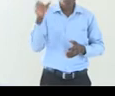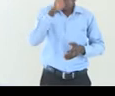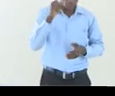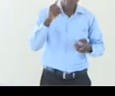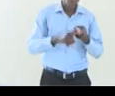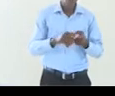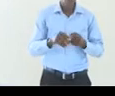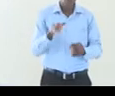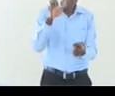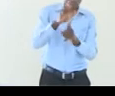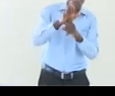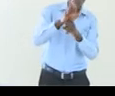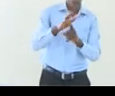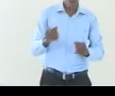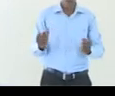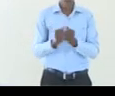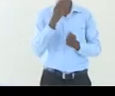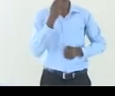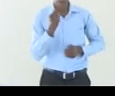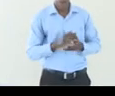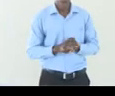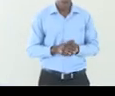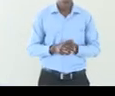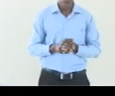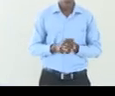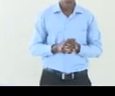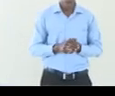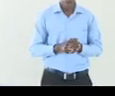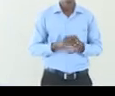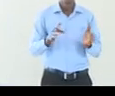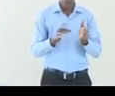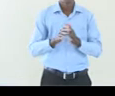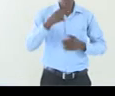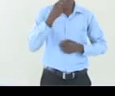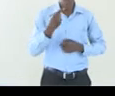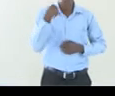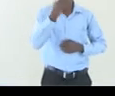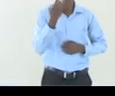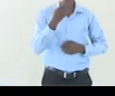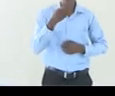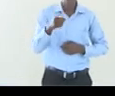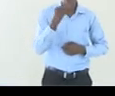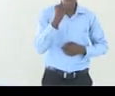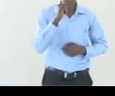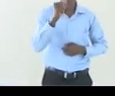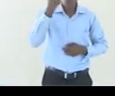some sugar-coated message. No way. Again, Jesus says, whoever is not for me is against